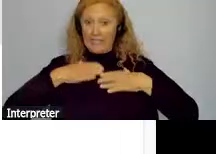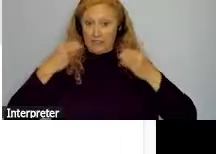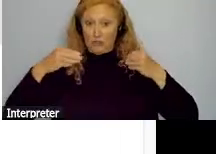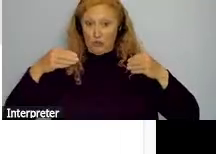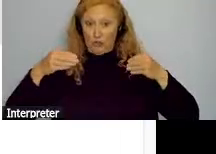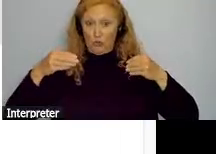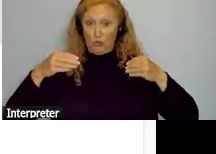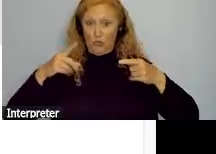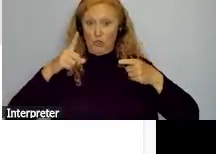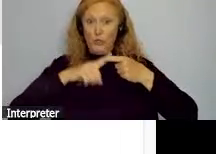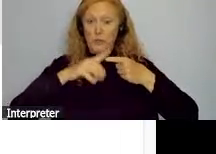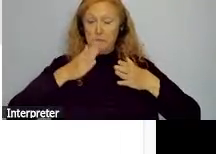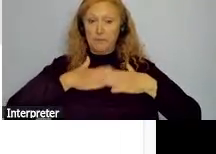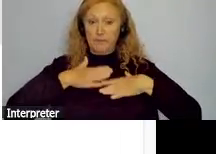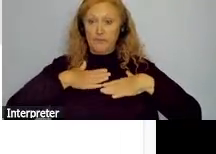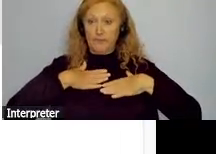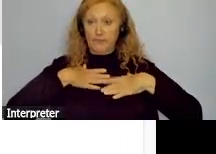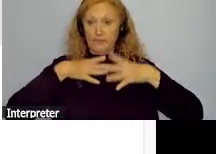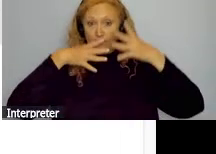the drops page.